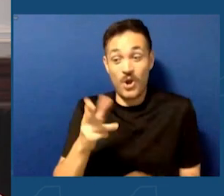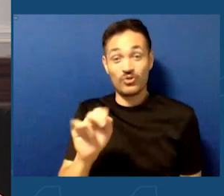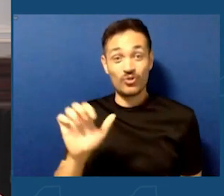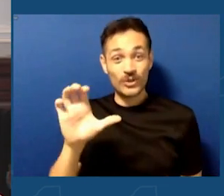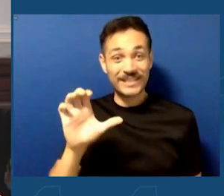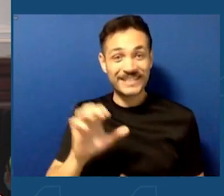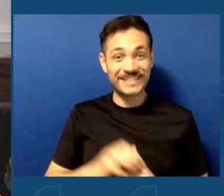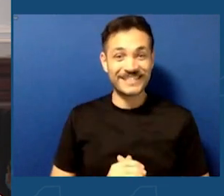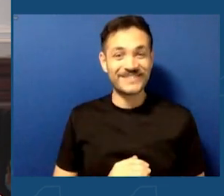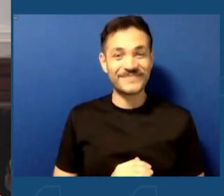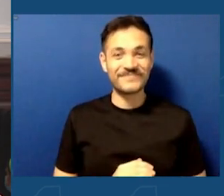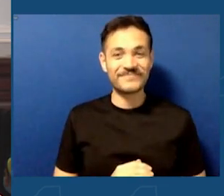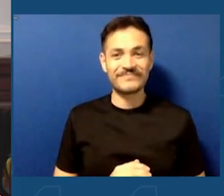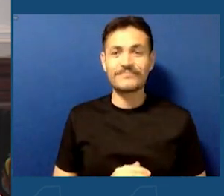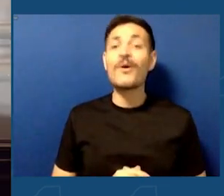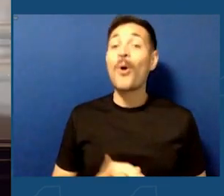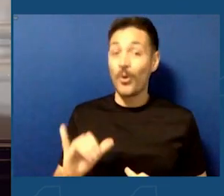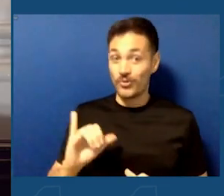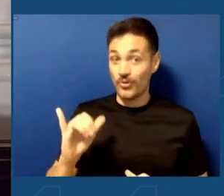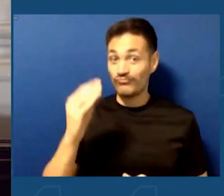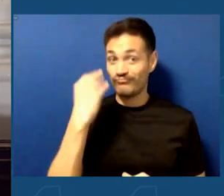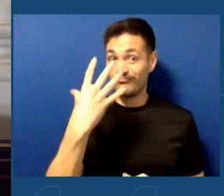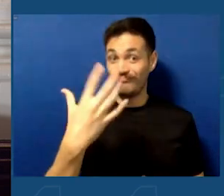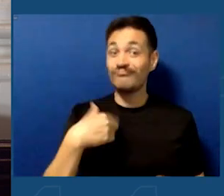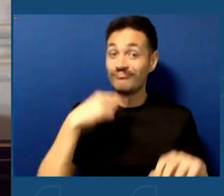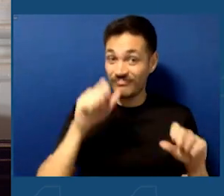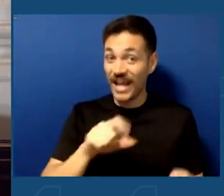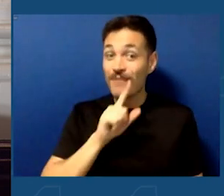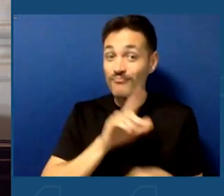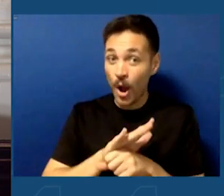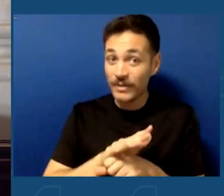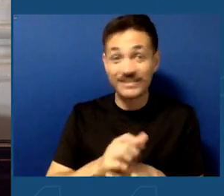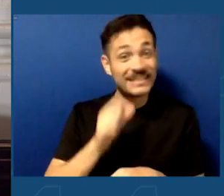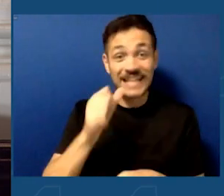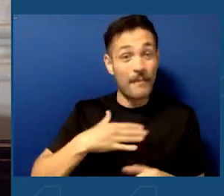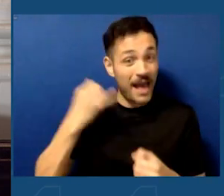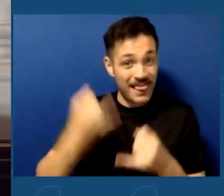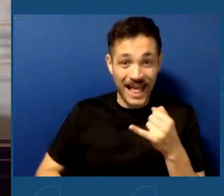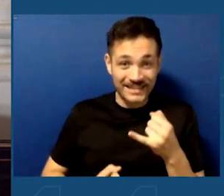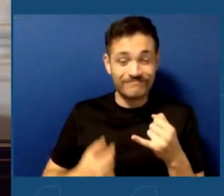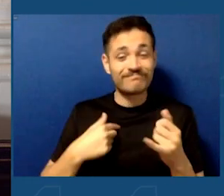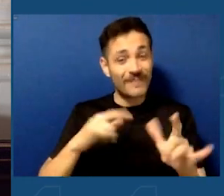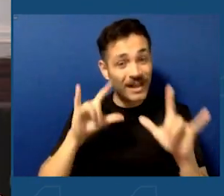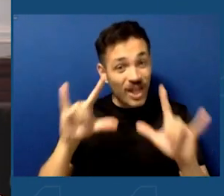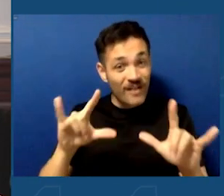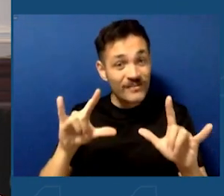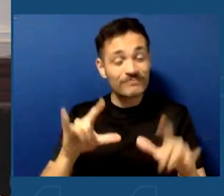And I can promise you this, it won't be my last. So I love you. God bless you.